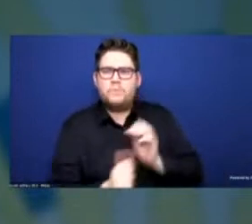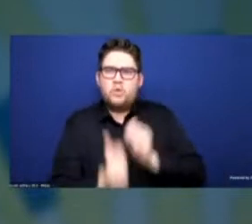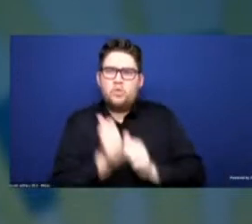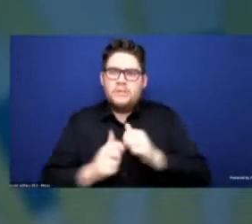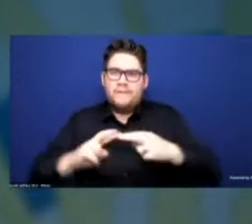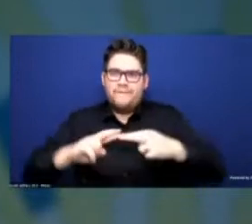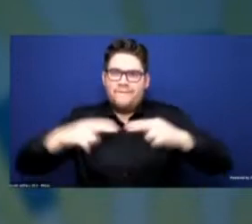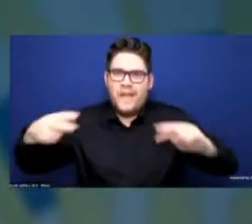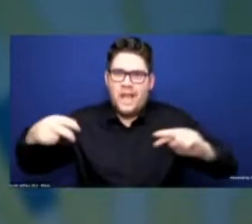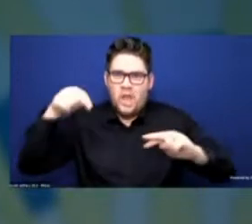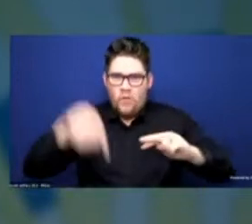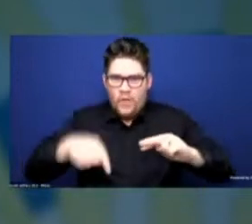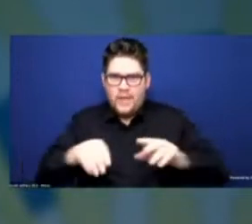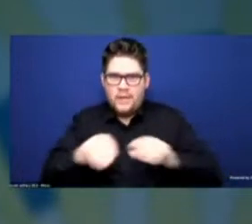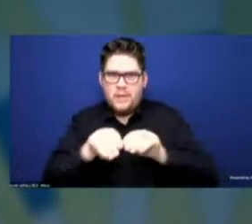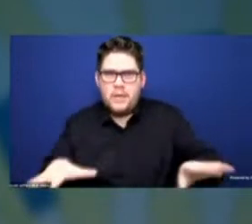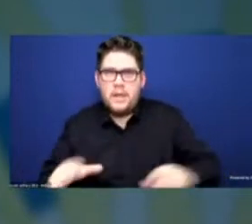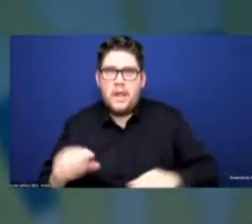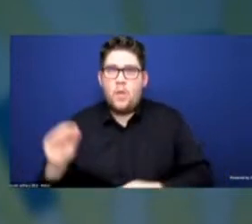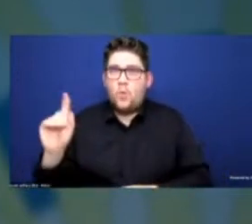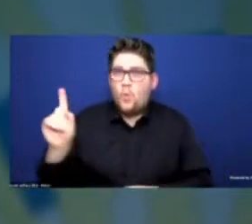where across BC.